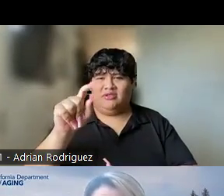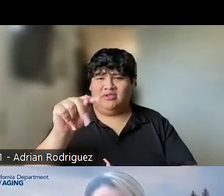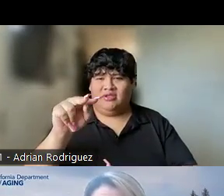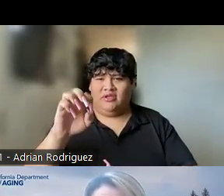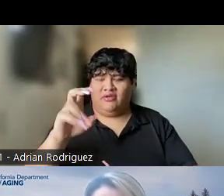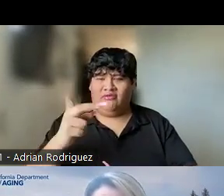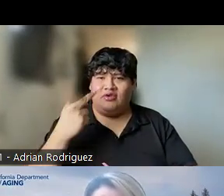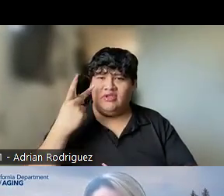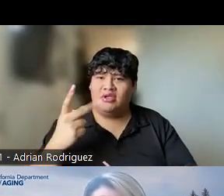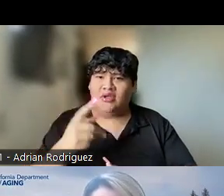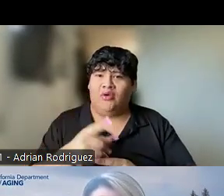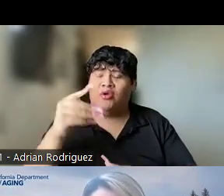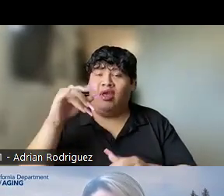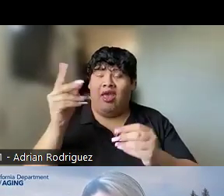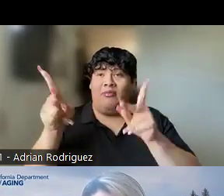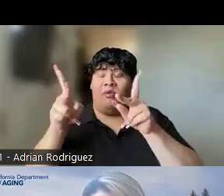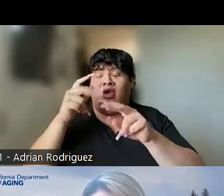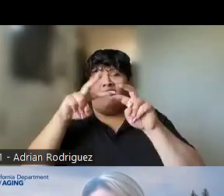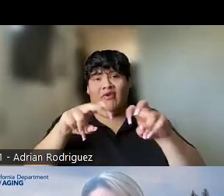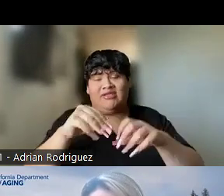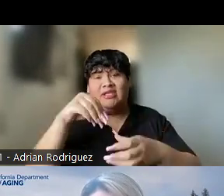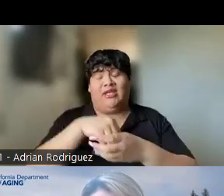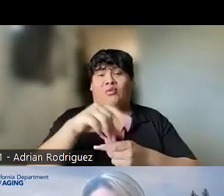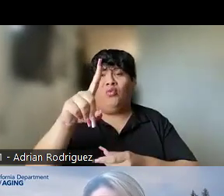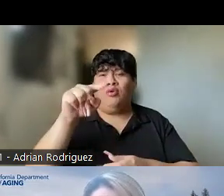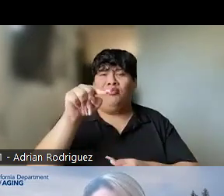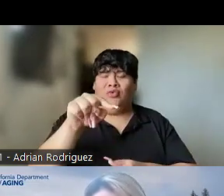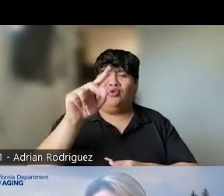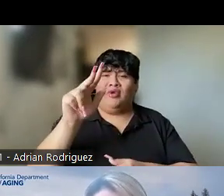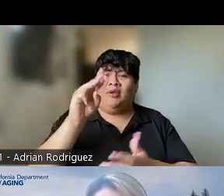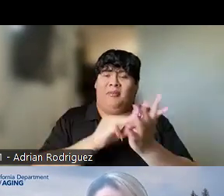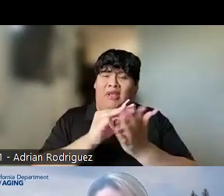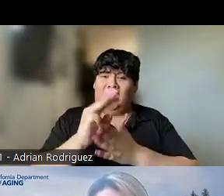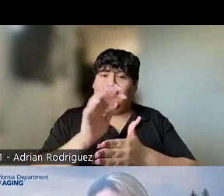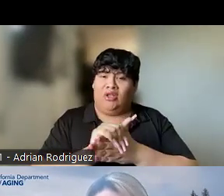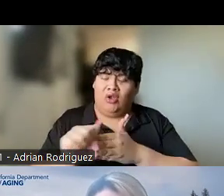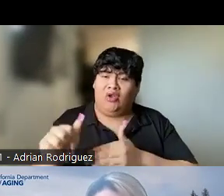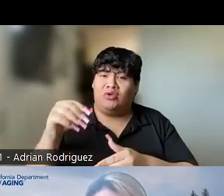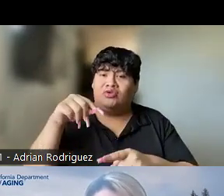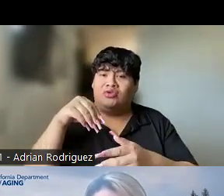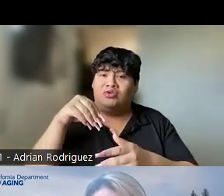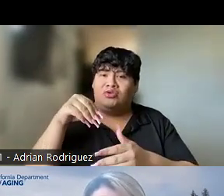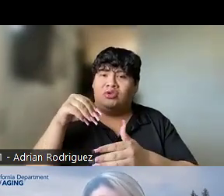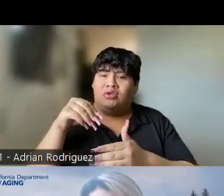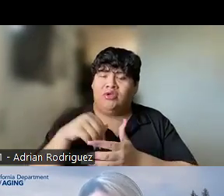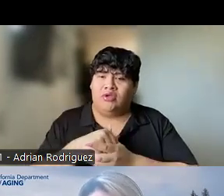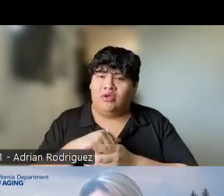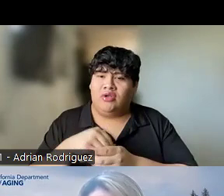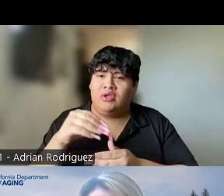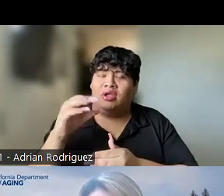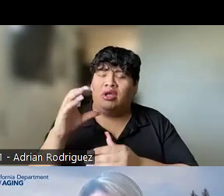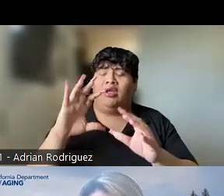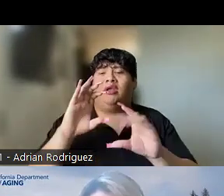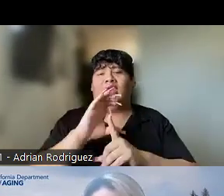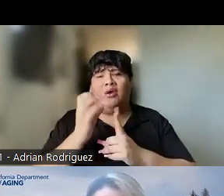more than $1.3 billion to strengthen the capacity of community-based organizations, counties,